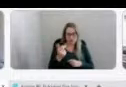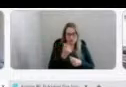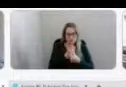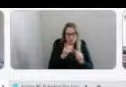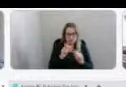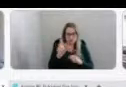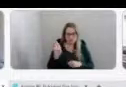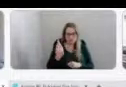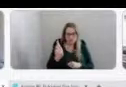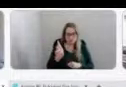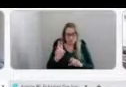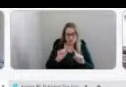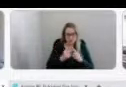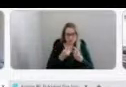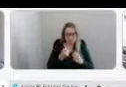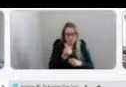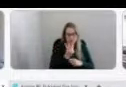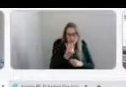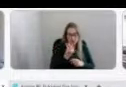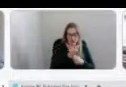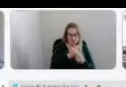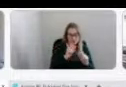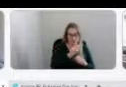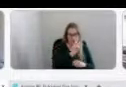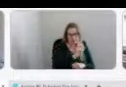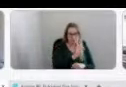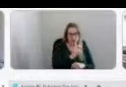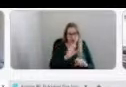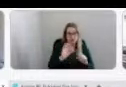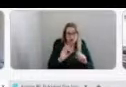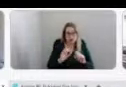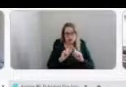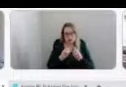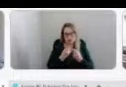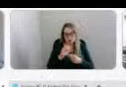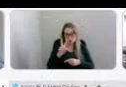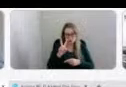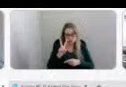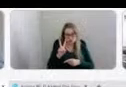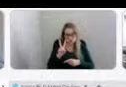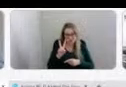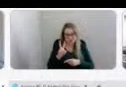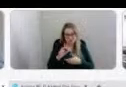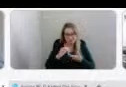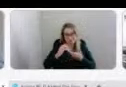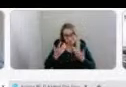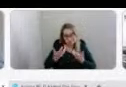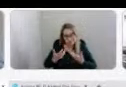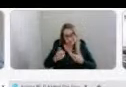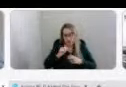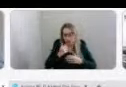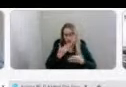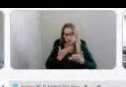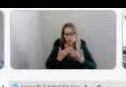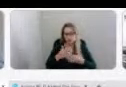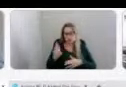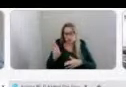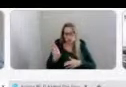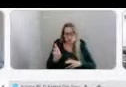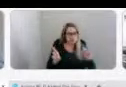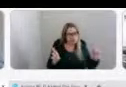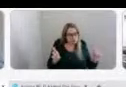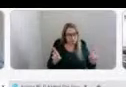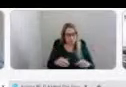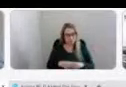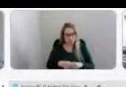districts 11 safe democratic districts two-week republican two-week democratic and two competitive